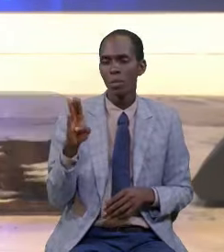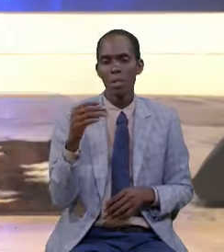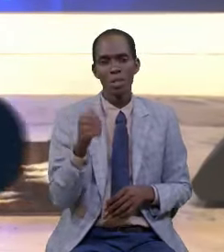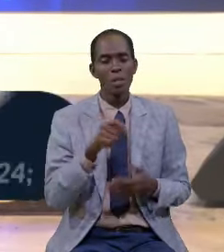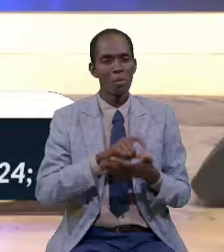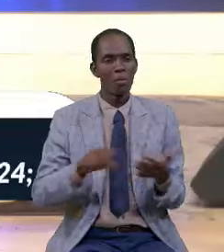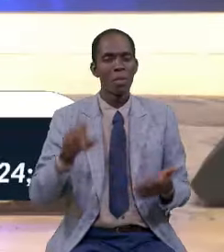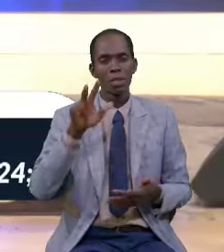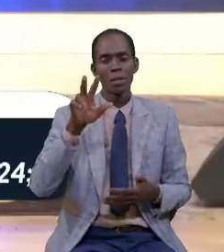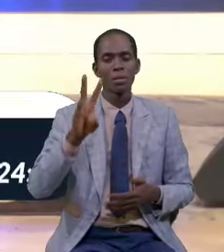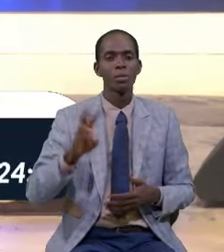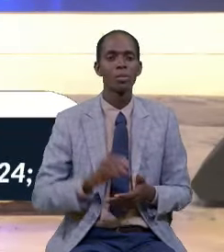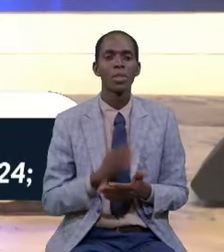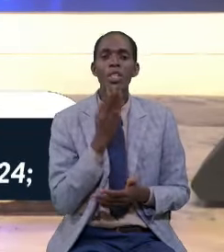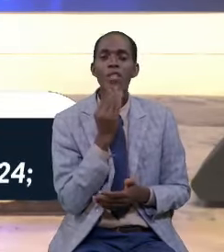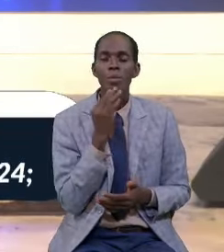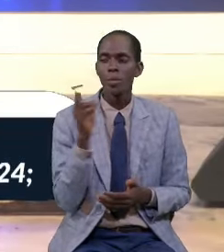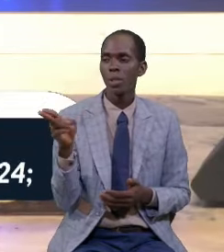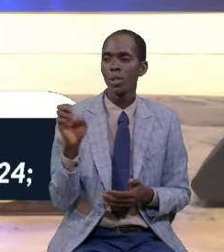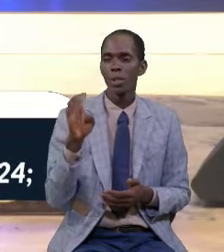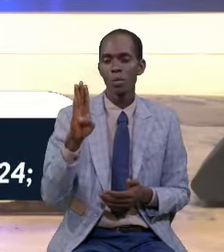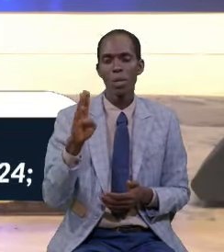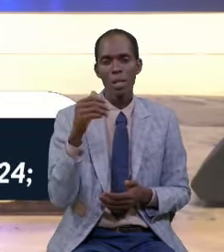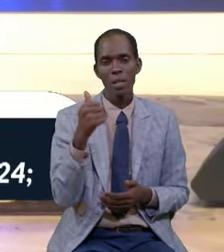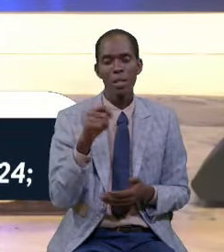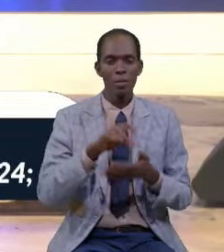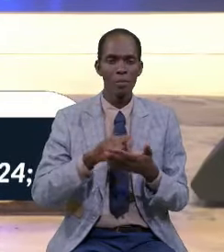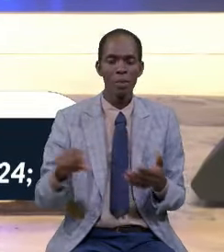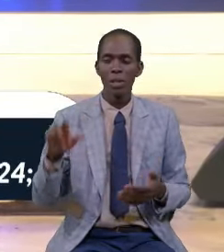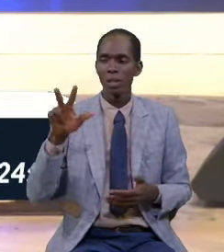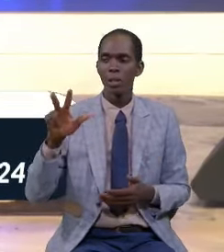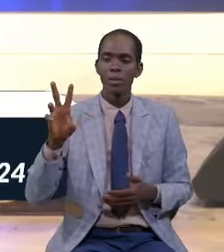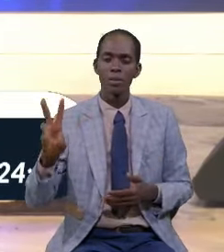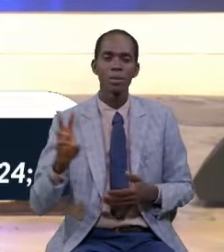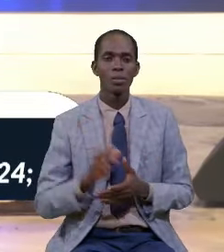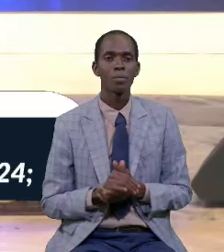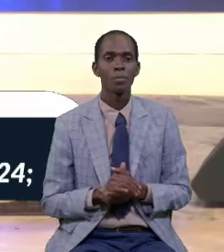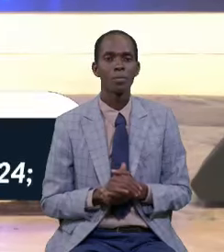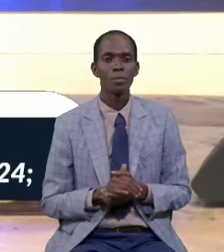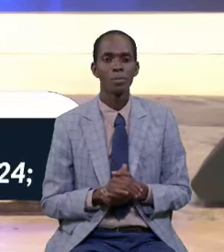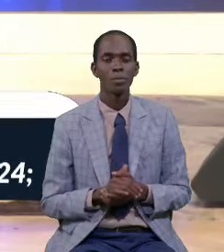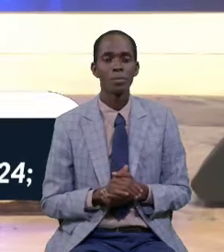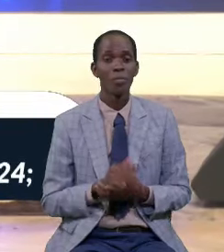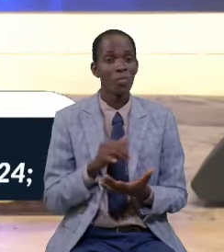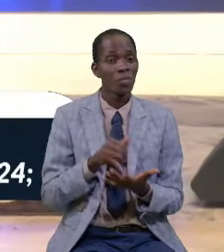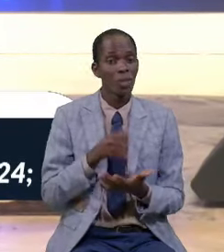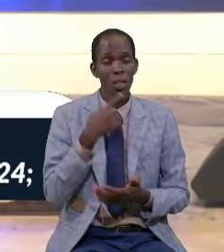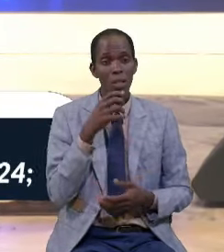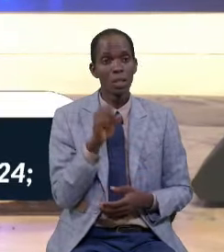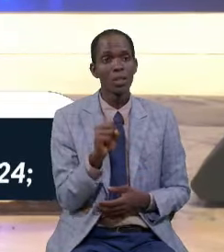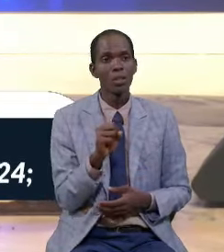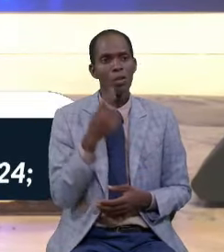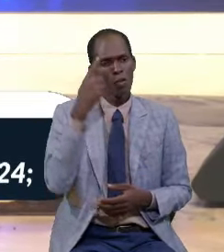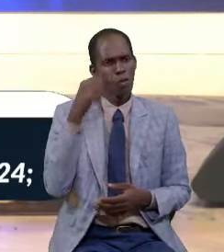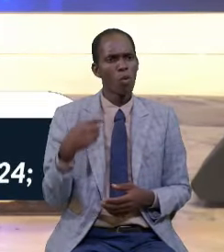36. Hebrews chapter 10. Reading from verse 36. It says, for we have need